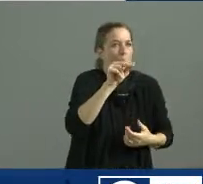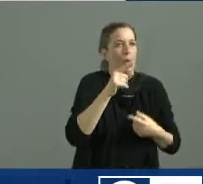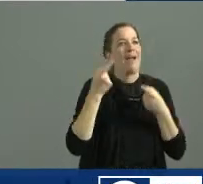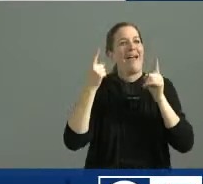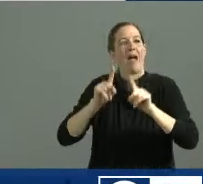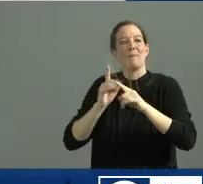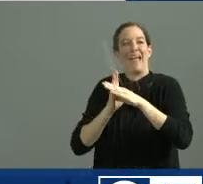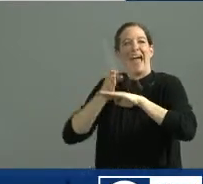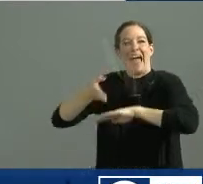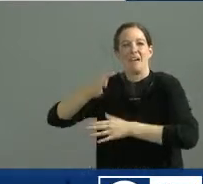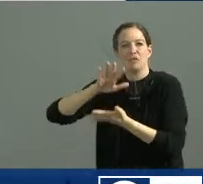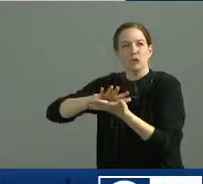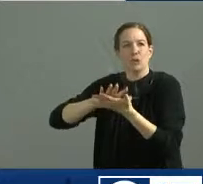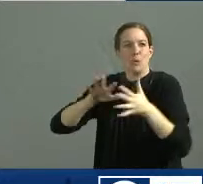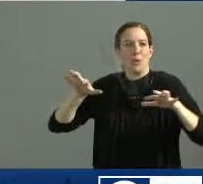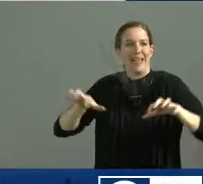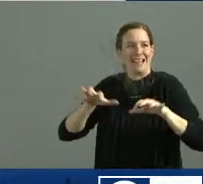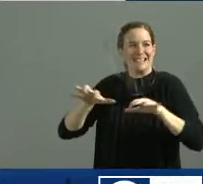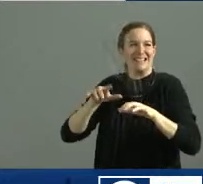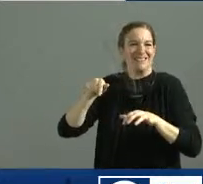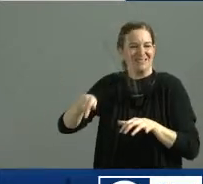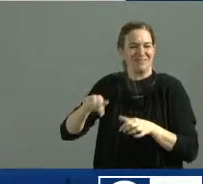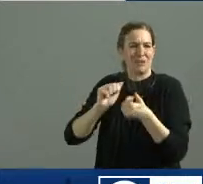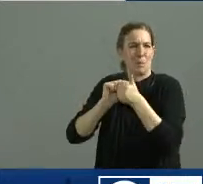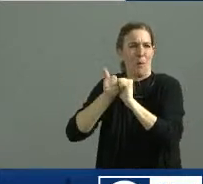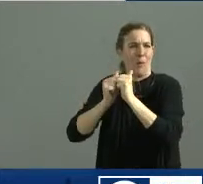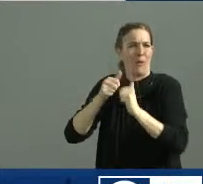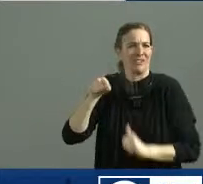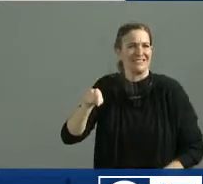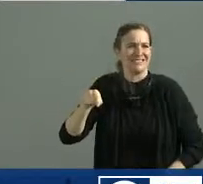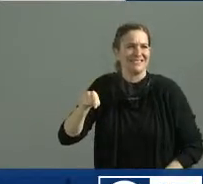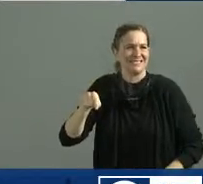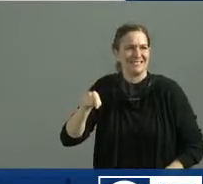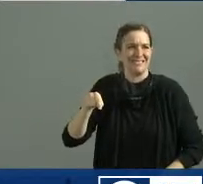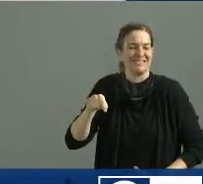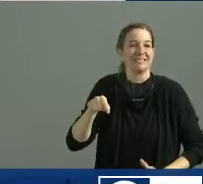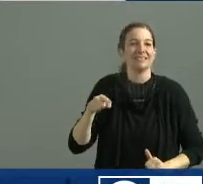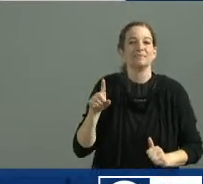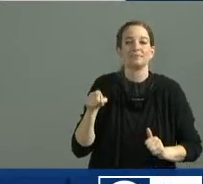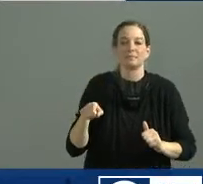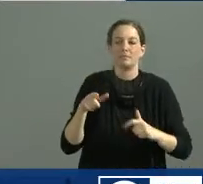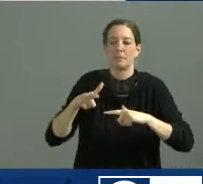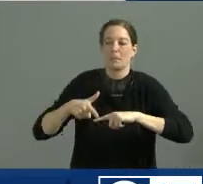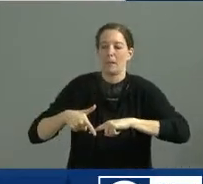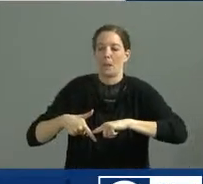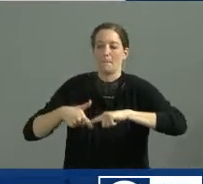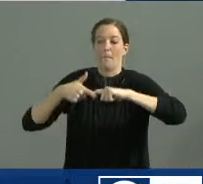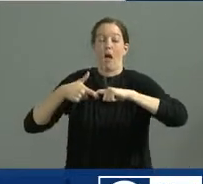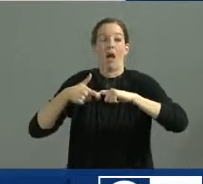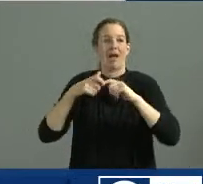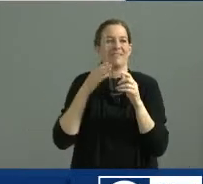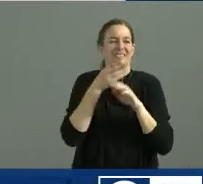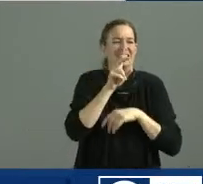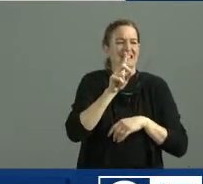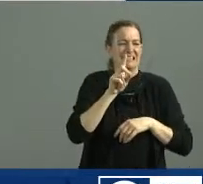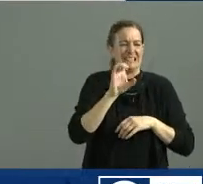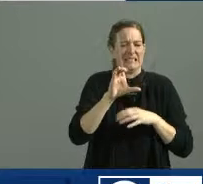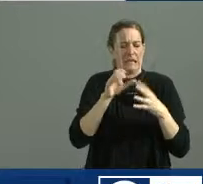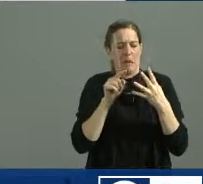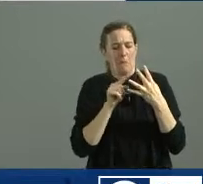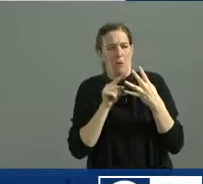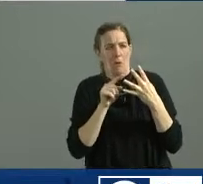sports. And so we know that they had taken a pause at the end of winter, or I'm sorry, the end of December, I guess that's not the end of